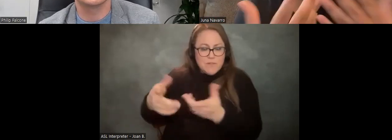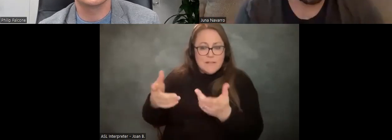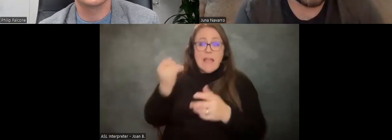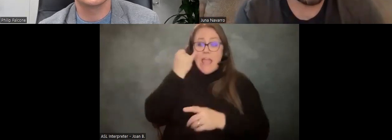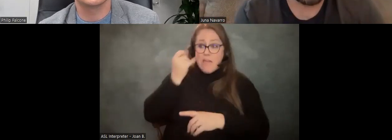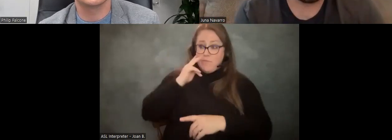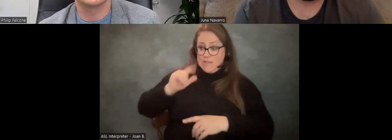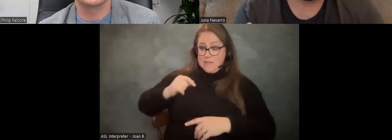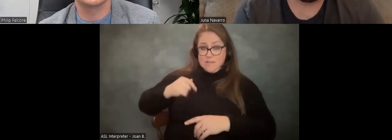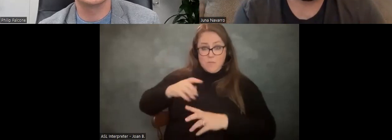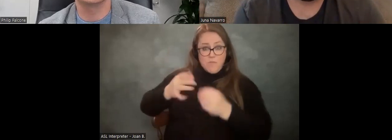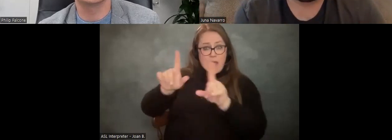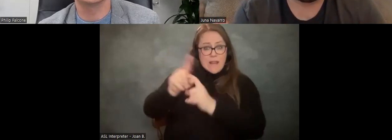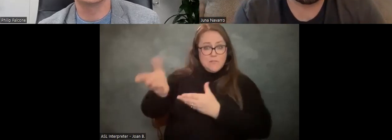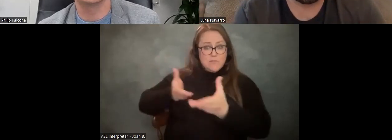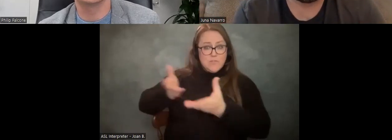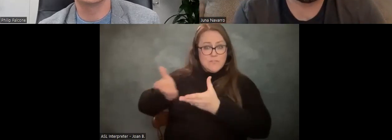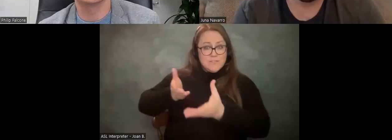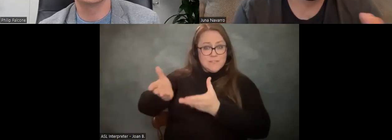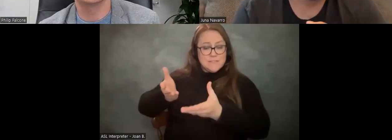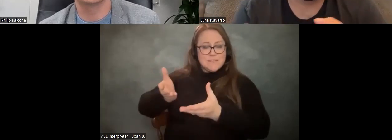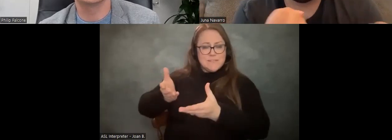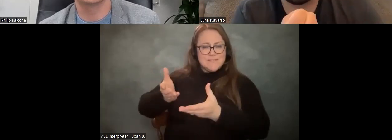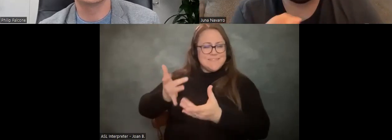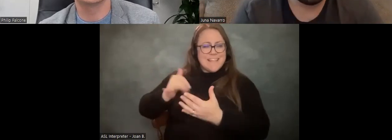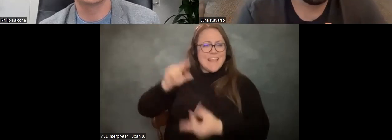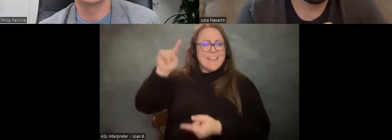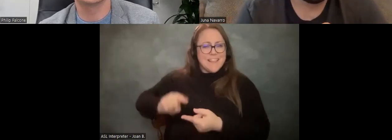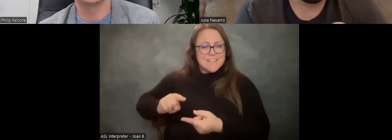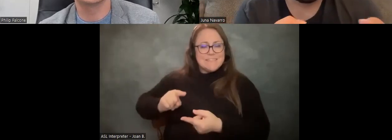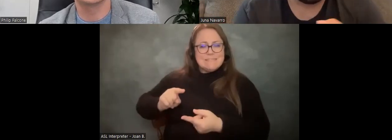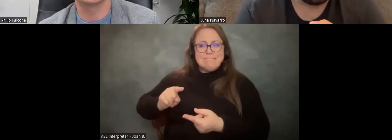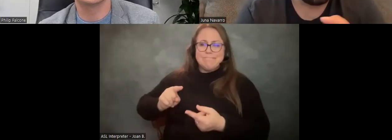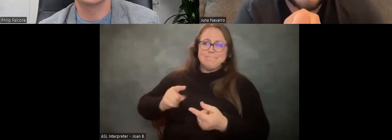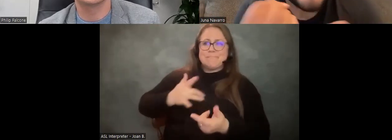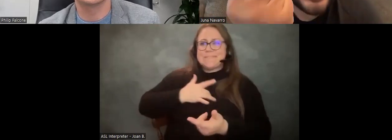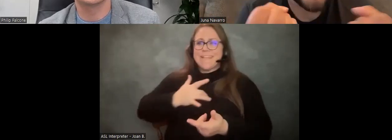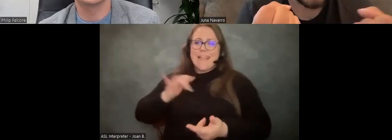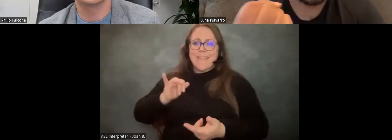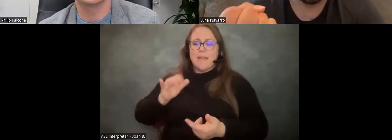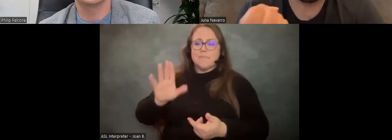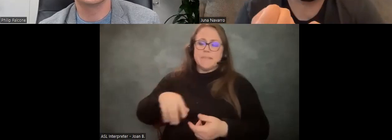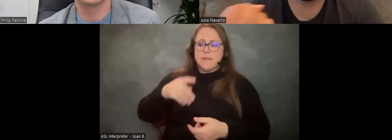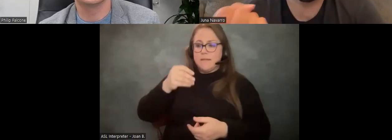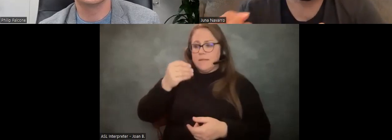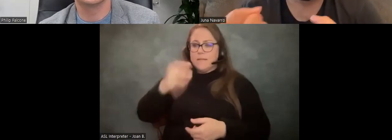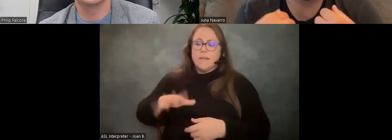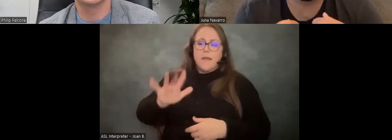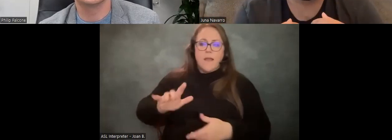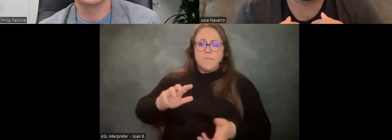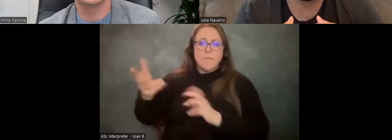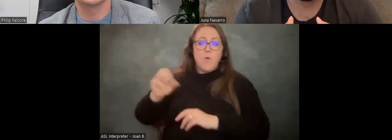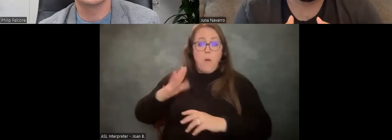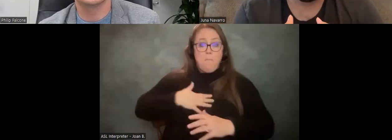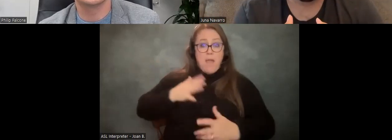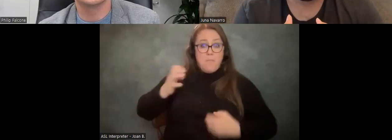a service, then we have less tendency to really like mess things up just out of like emotion or something. Just know